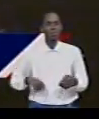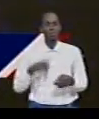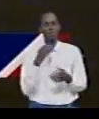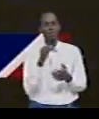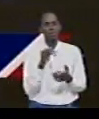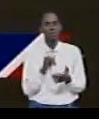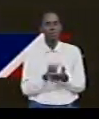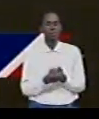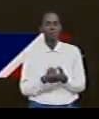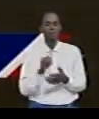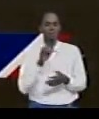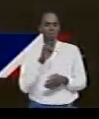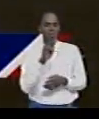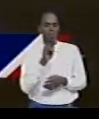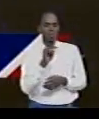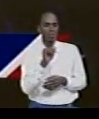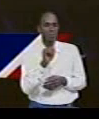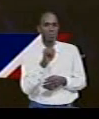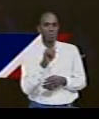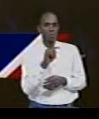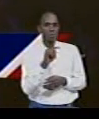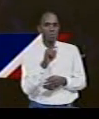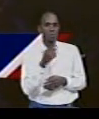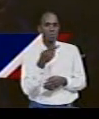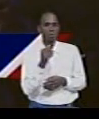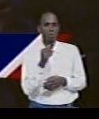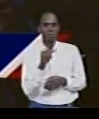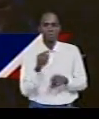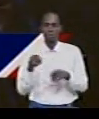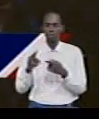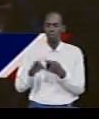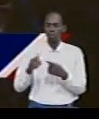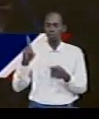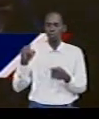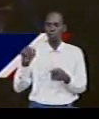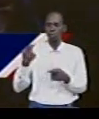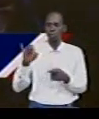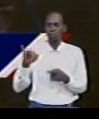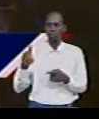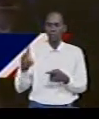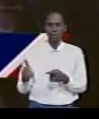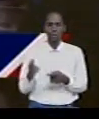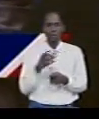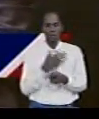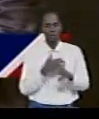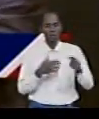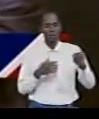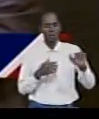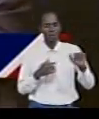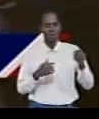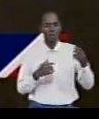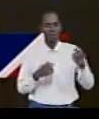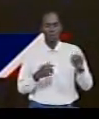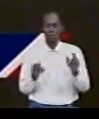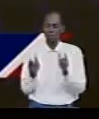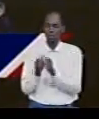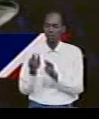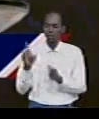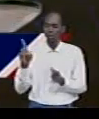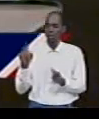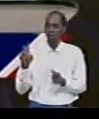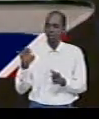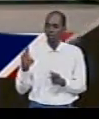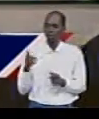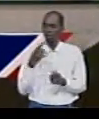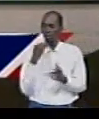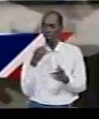unto David, and he came unto him, and said unto him, there were two men